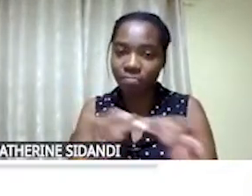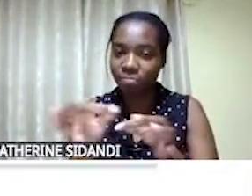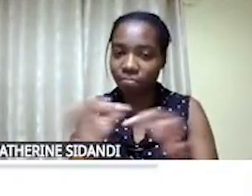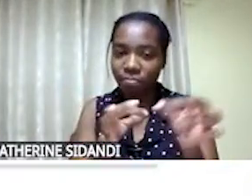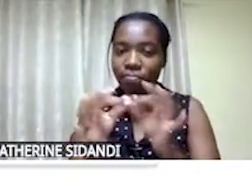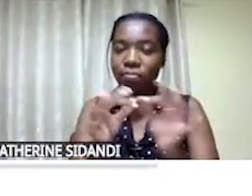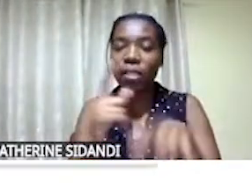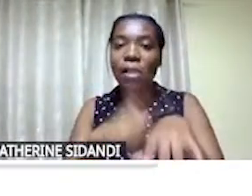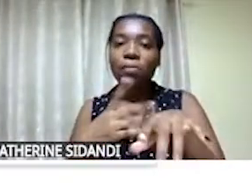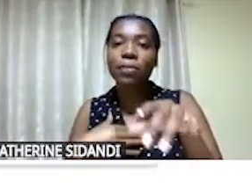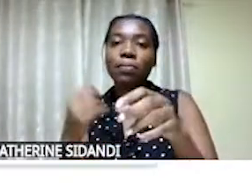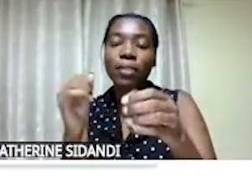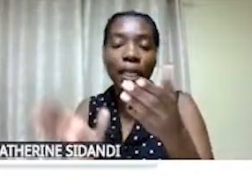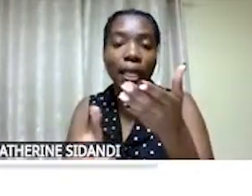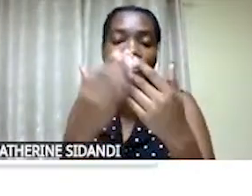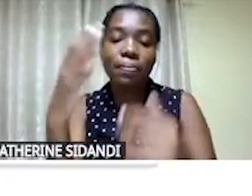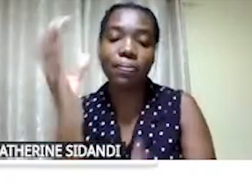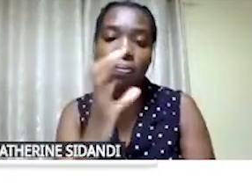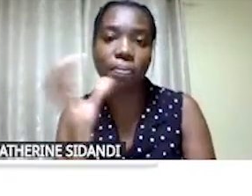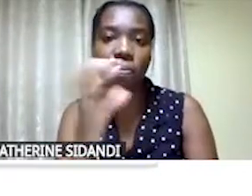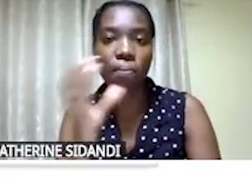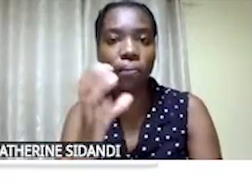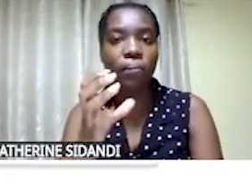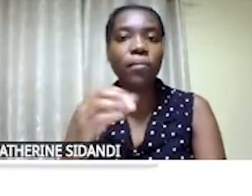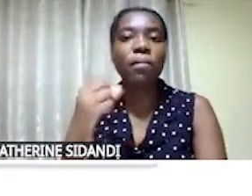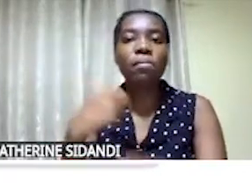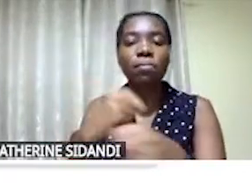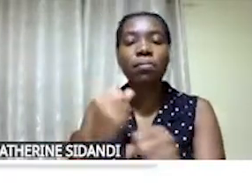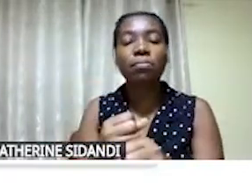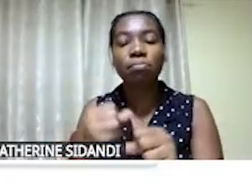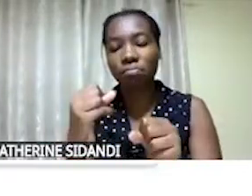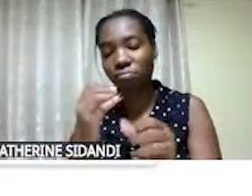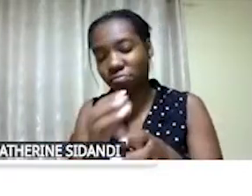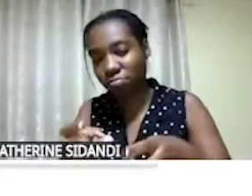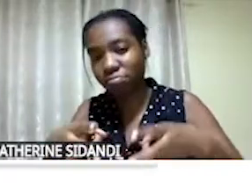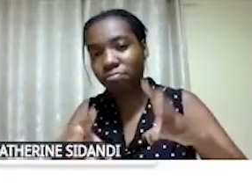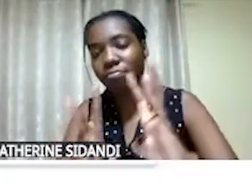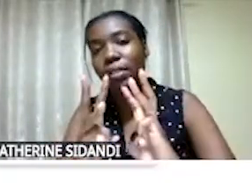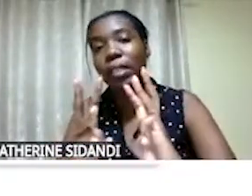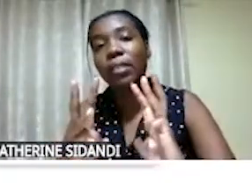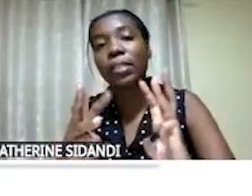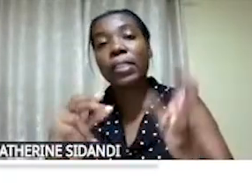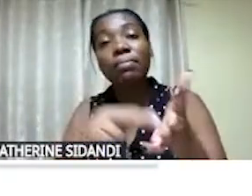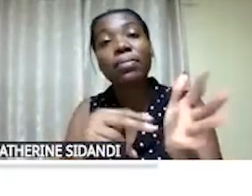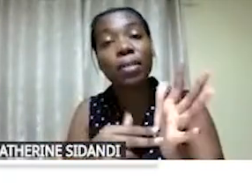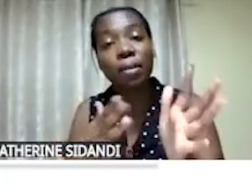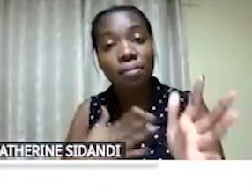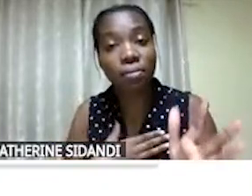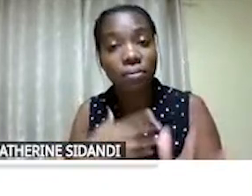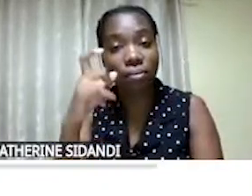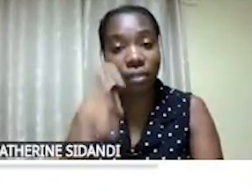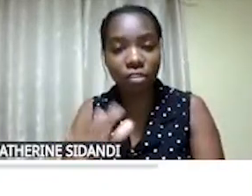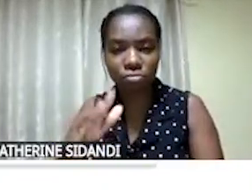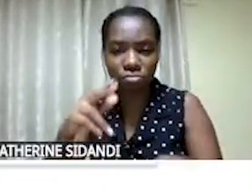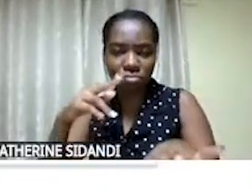I'm helping a client create a strategy, I tend to step back and